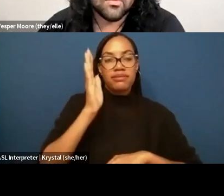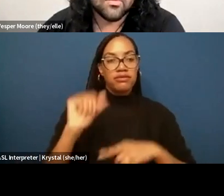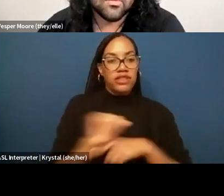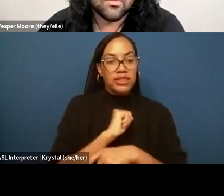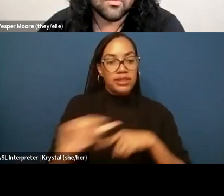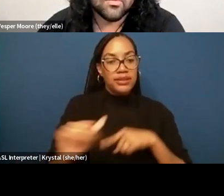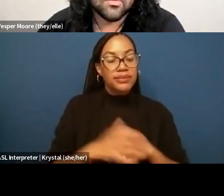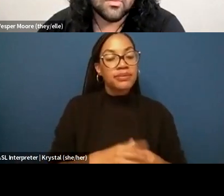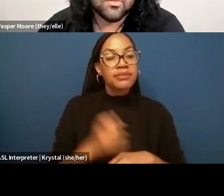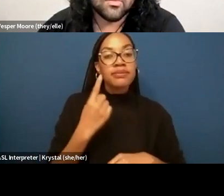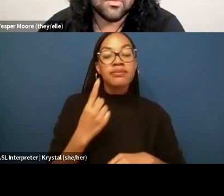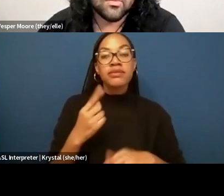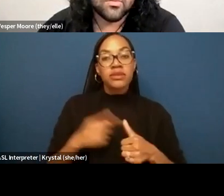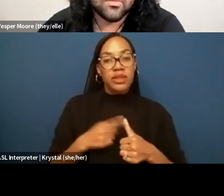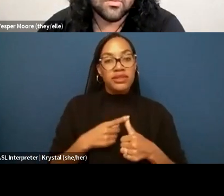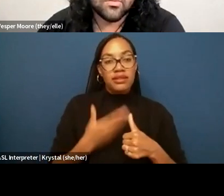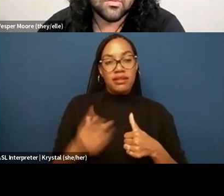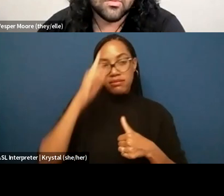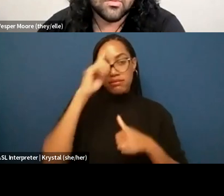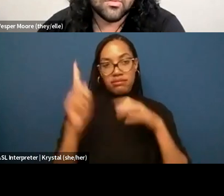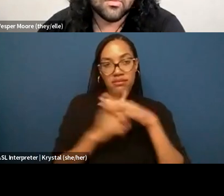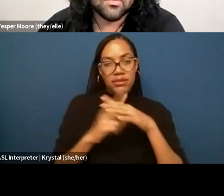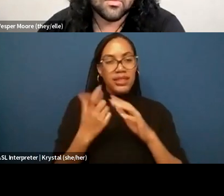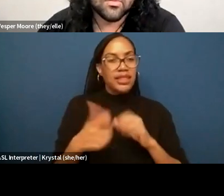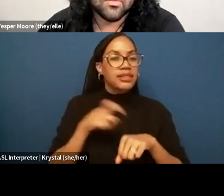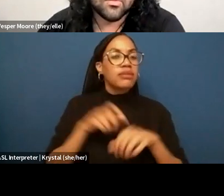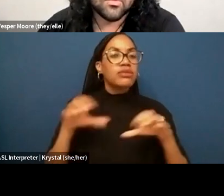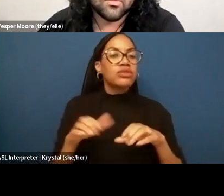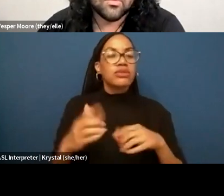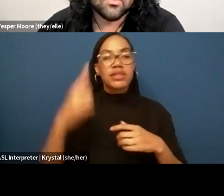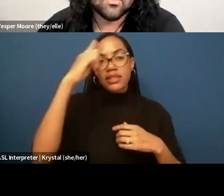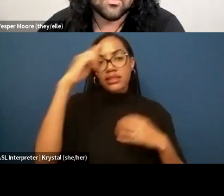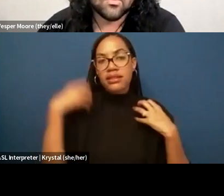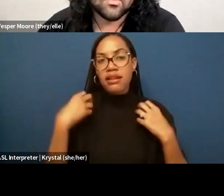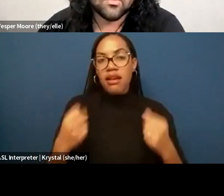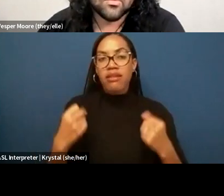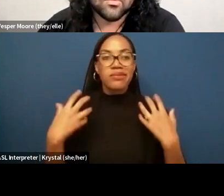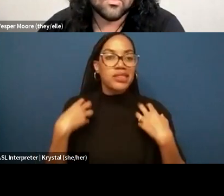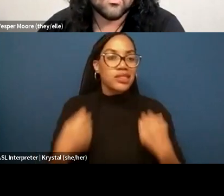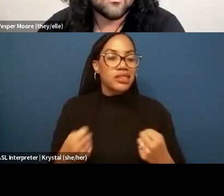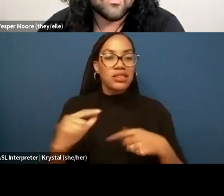any kind of mental health training or wellness training or healing justice training, we recognize that all of us are coming in there